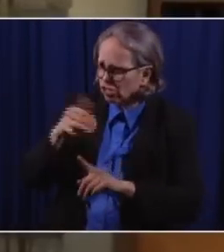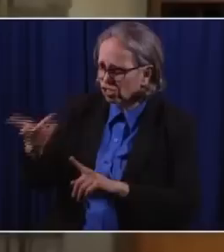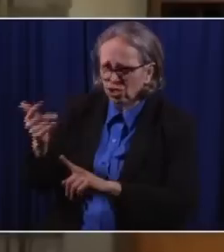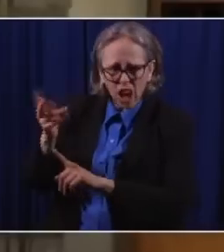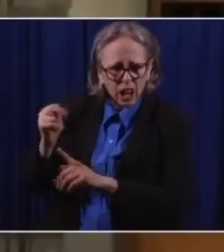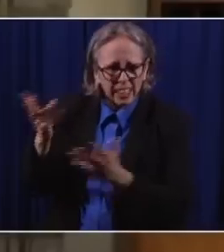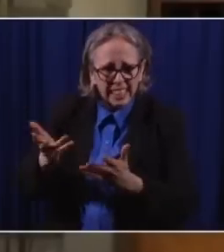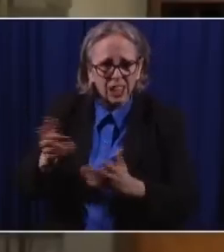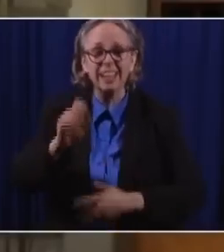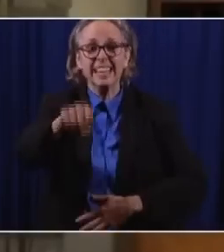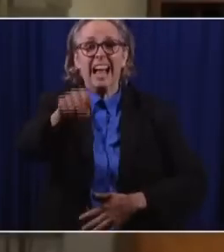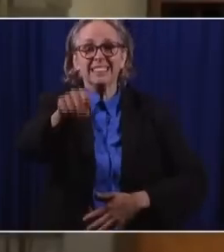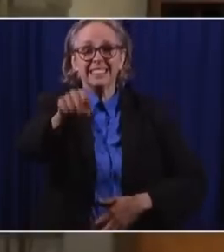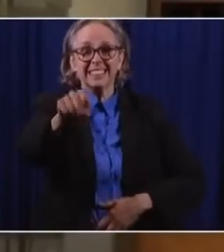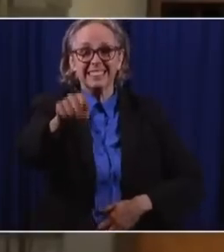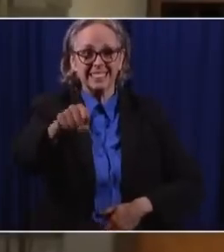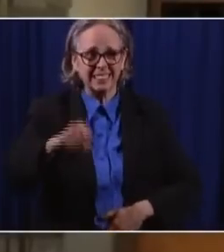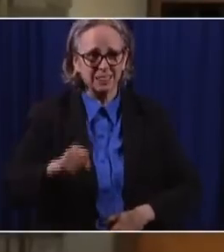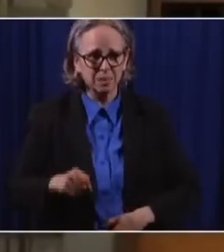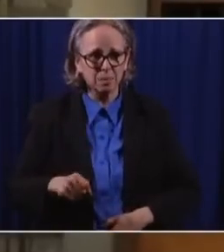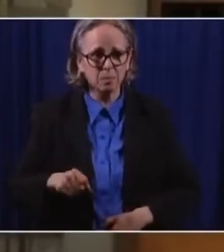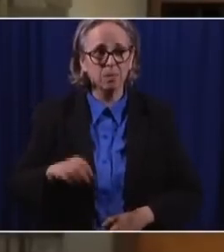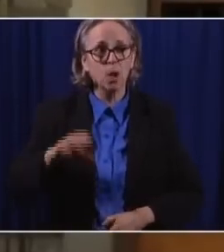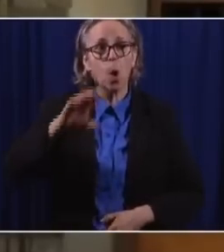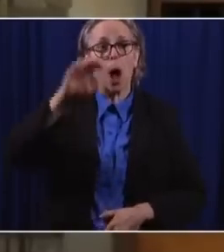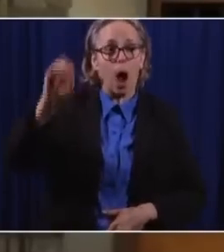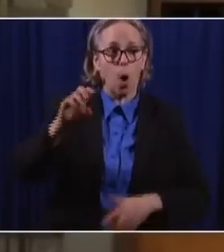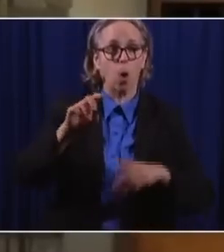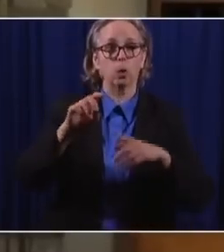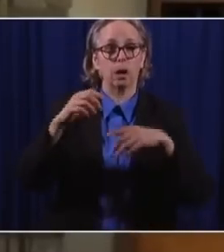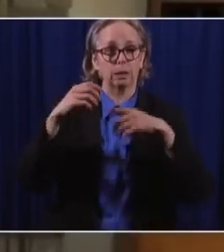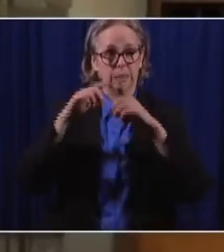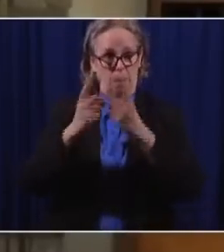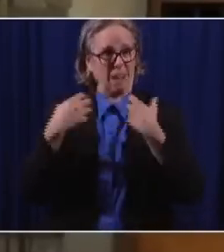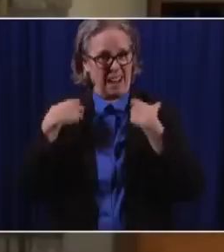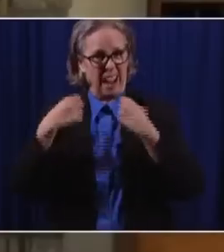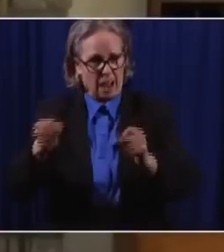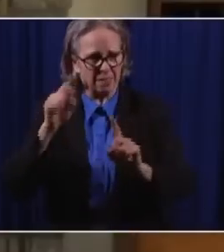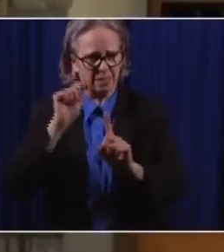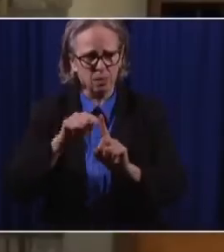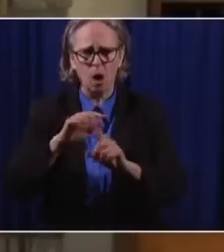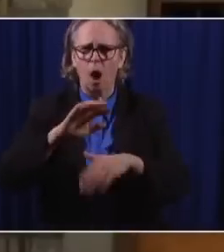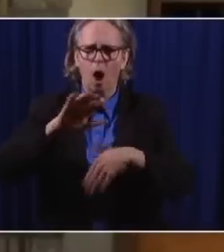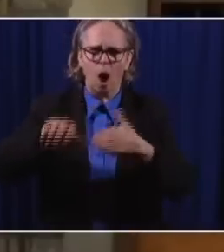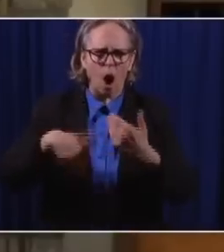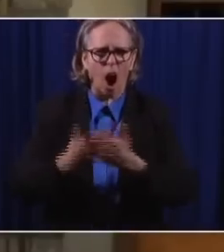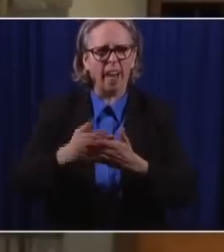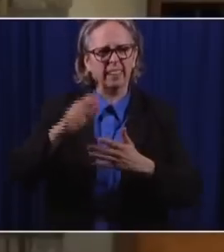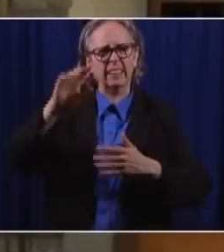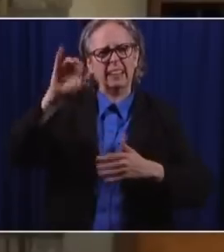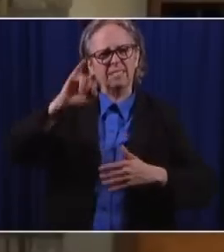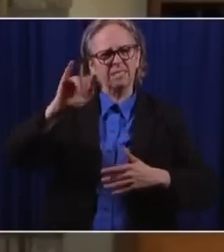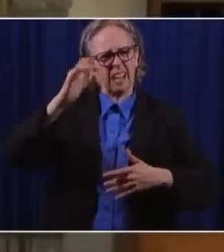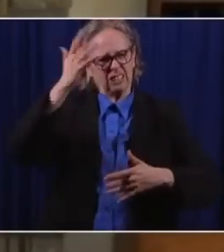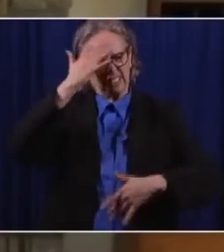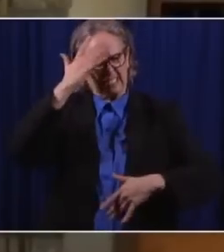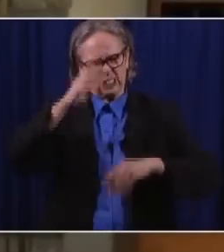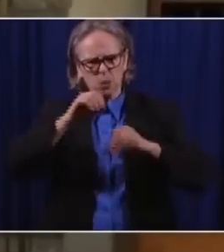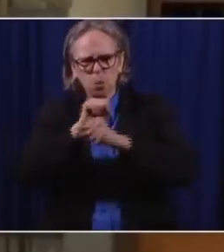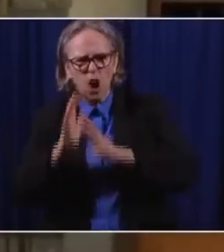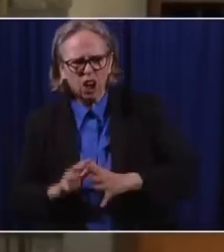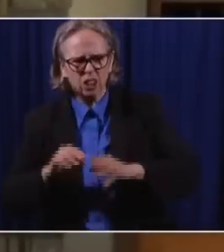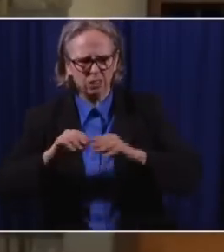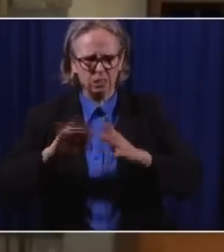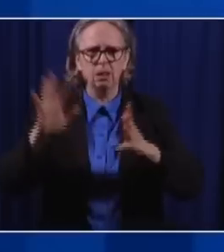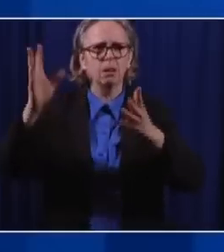am. Well, at Ohio Health, as you can imagine, all the infectious disease work, it reports up to me, and I